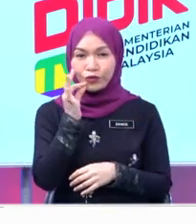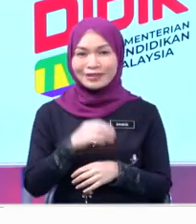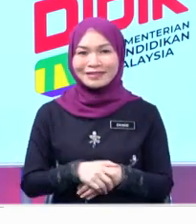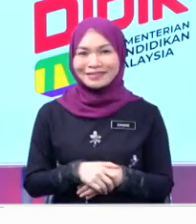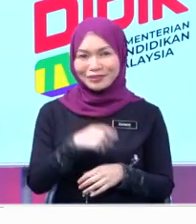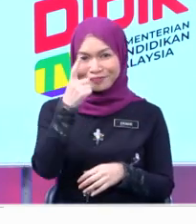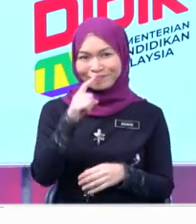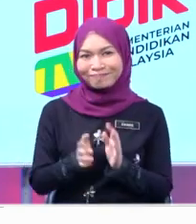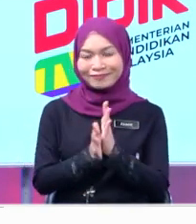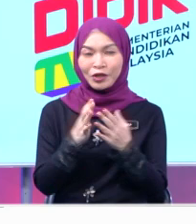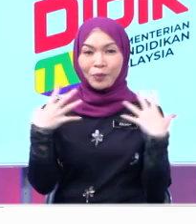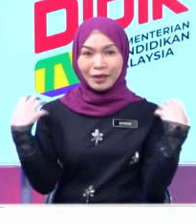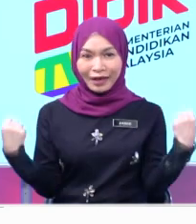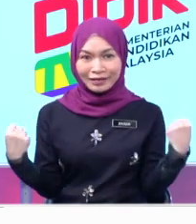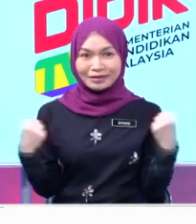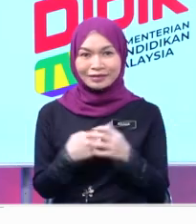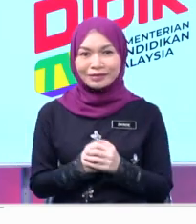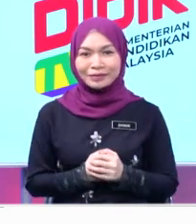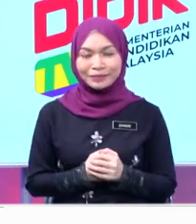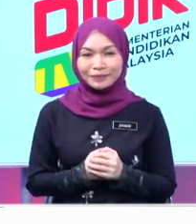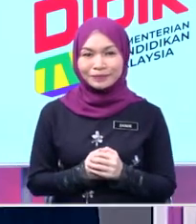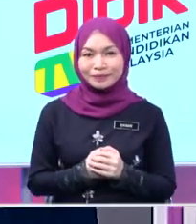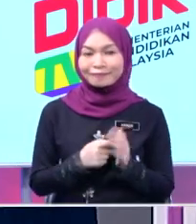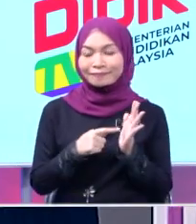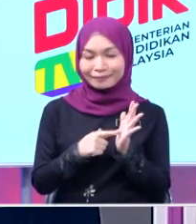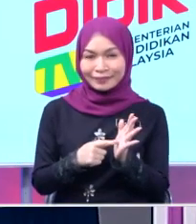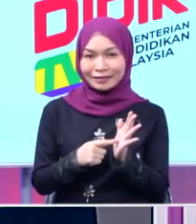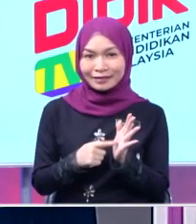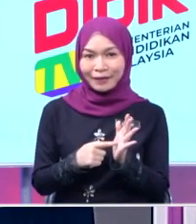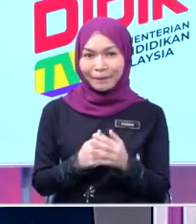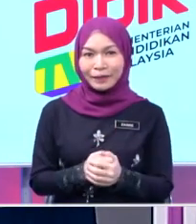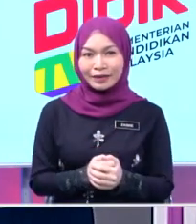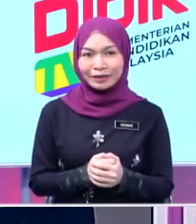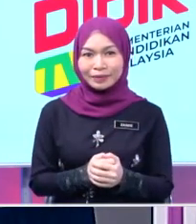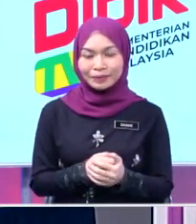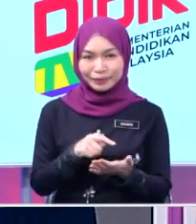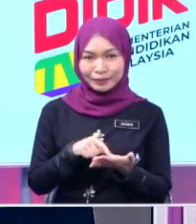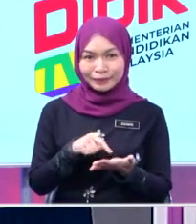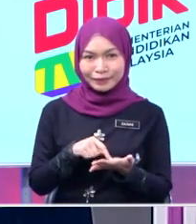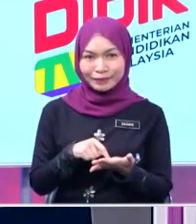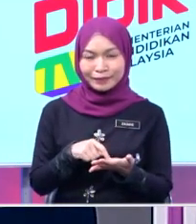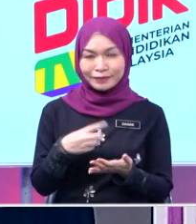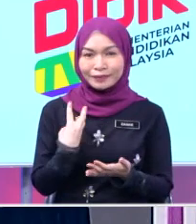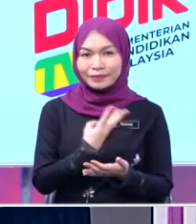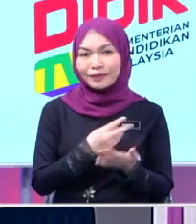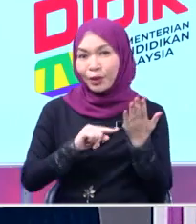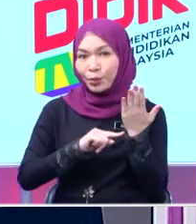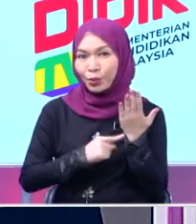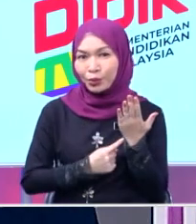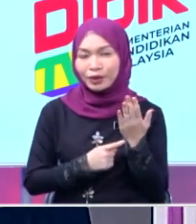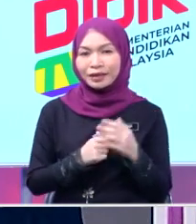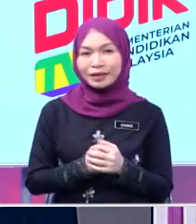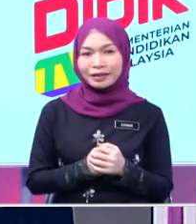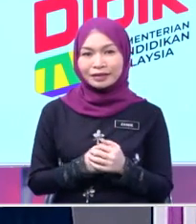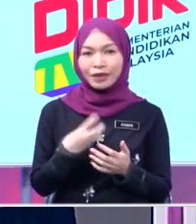that's correct. Okay, so these are examples, and the first sentence that Ain said just now started it off. For example, we can